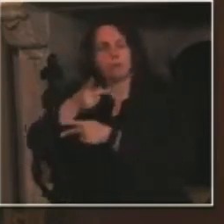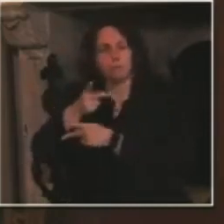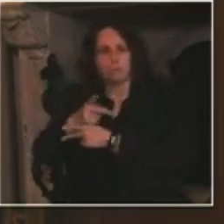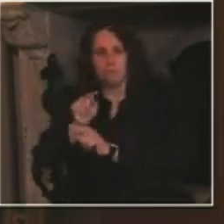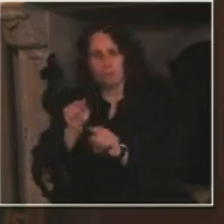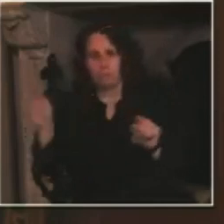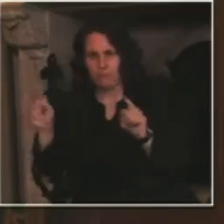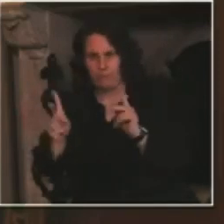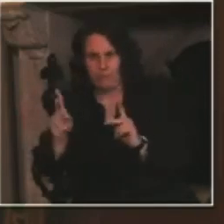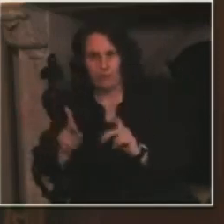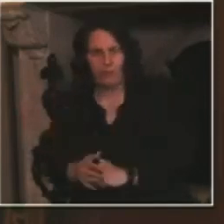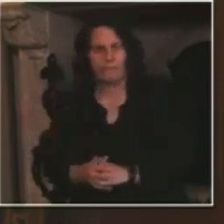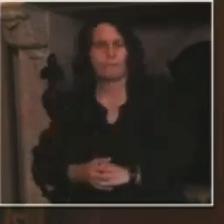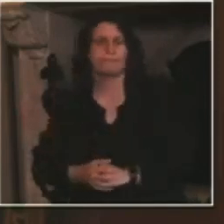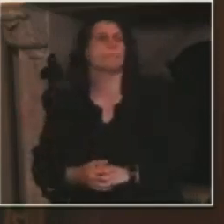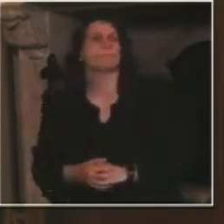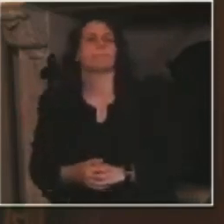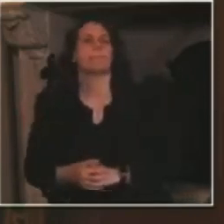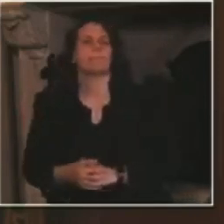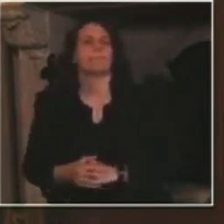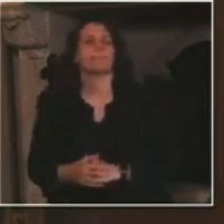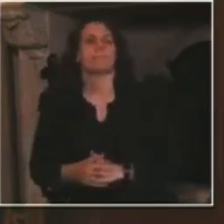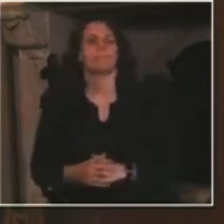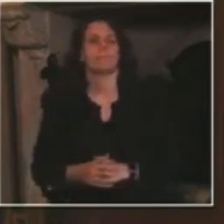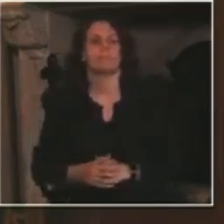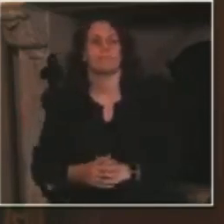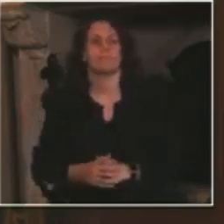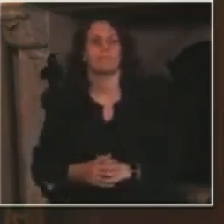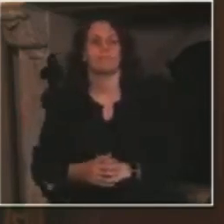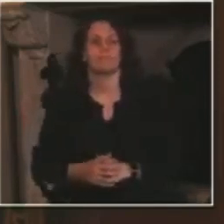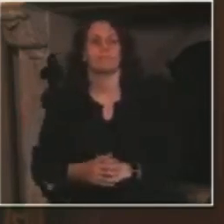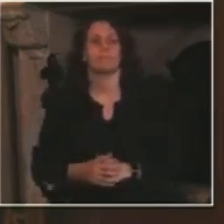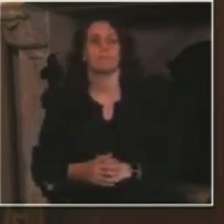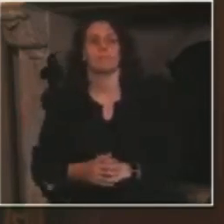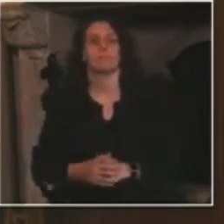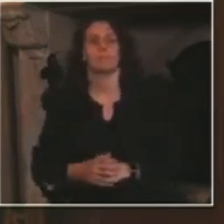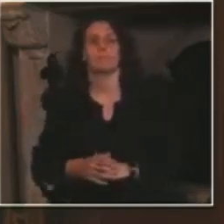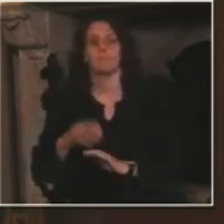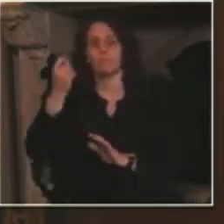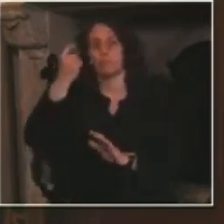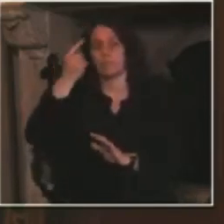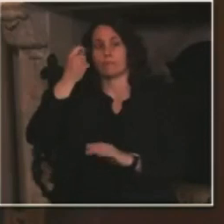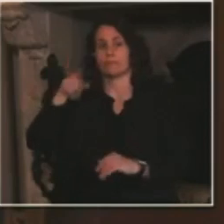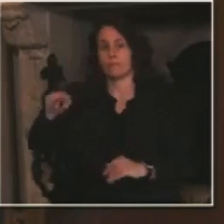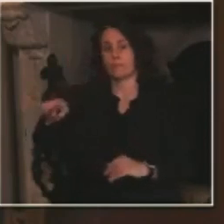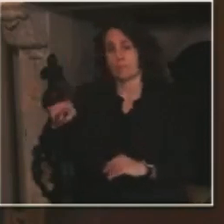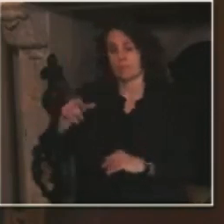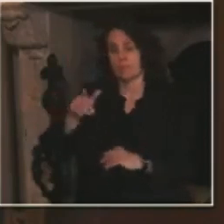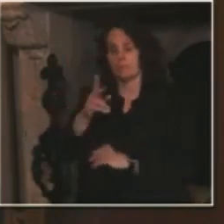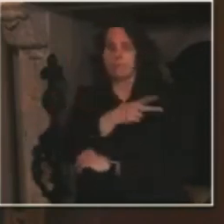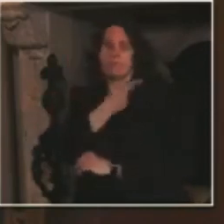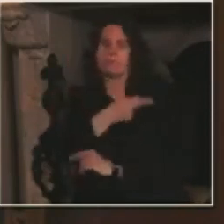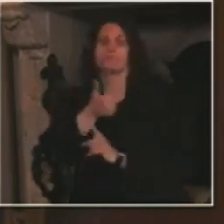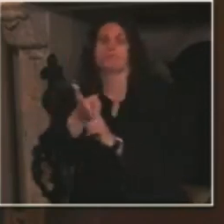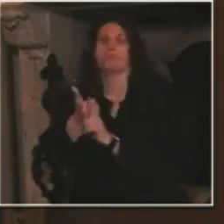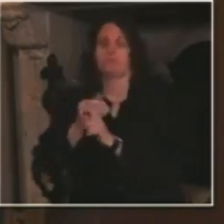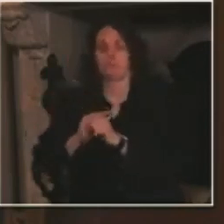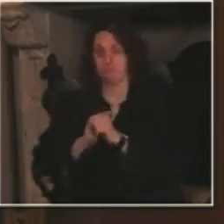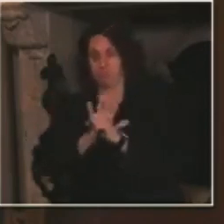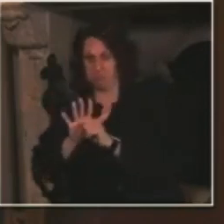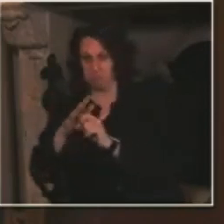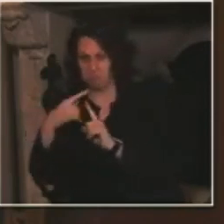of the severe degree to which patients with COVID-19 have impairments in oxygen exchange.